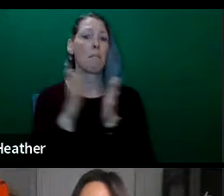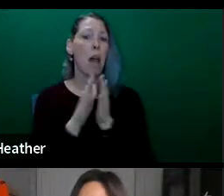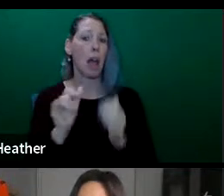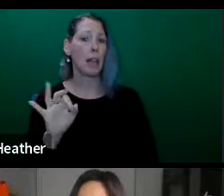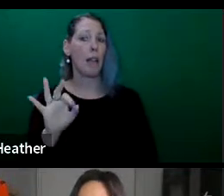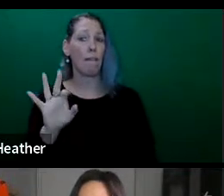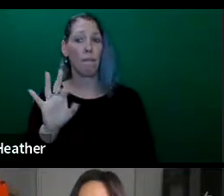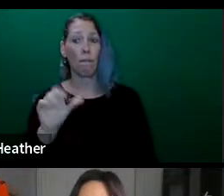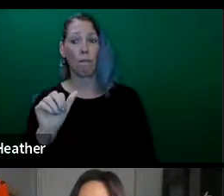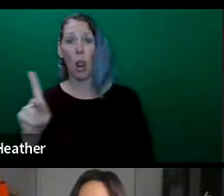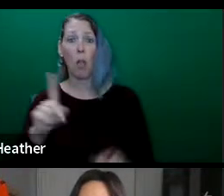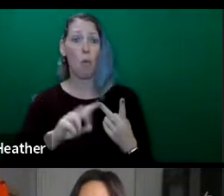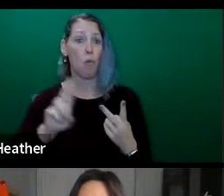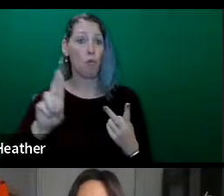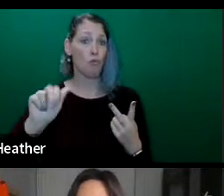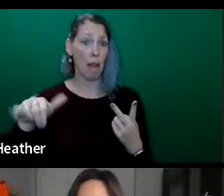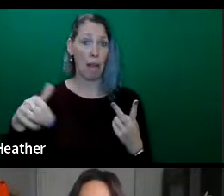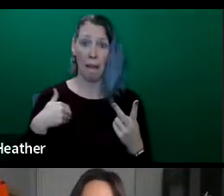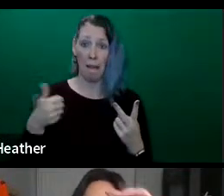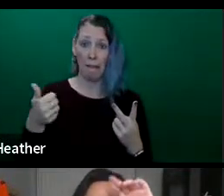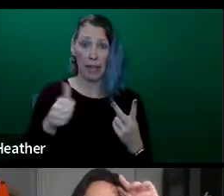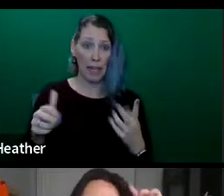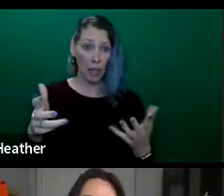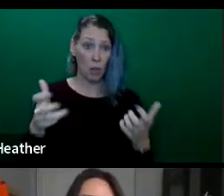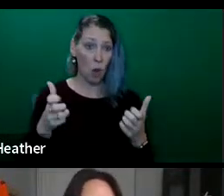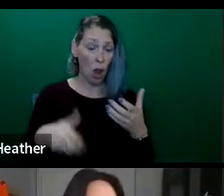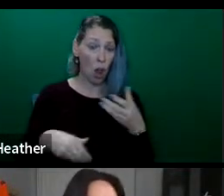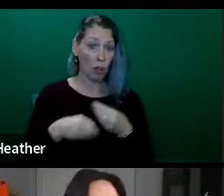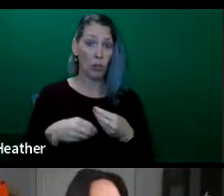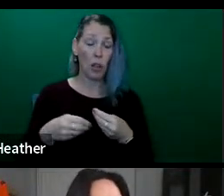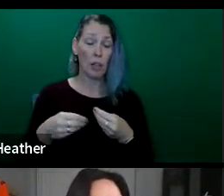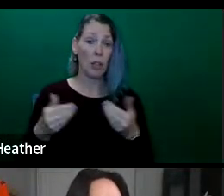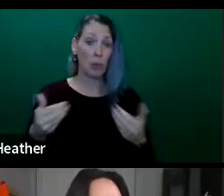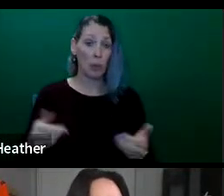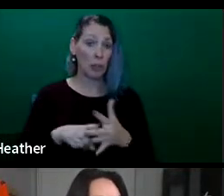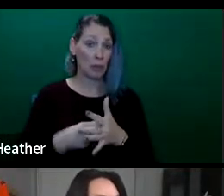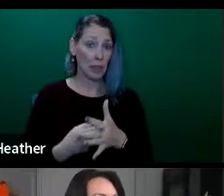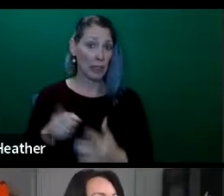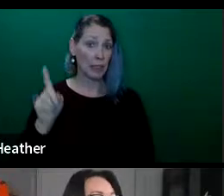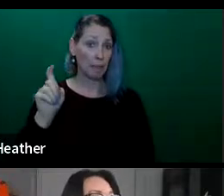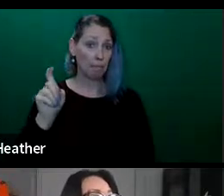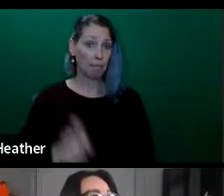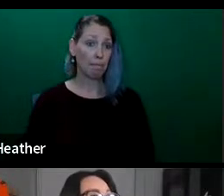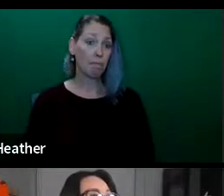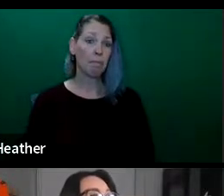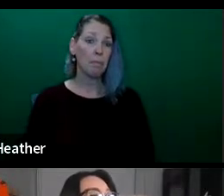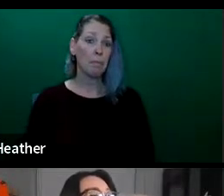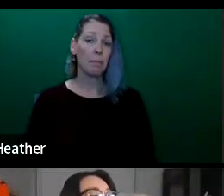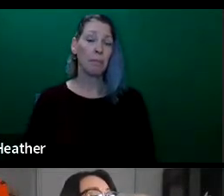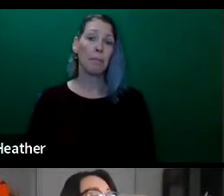Frank or Ray, would you have anything that you'd like to share as we begin to dig in?